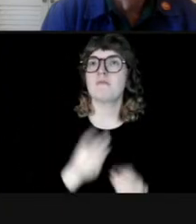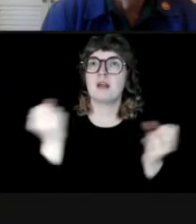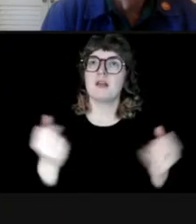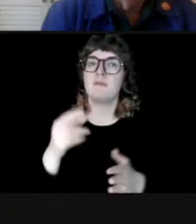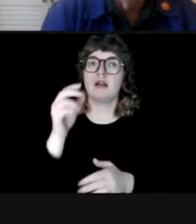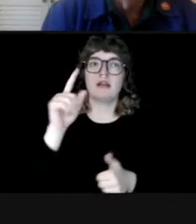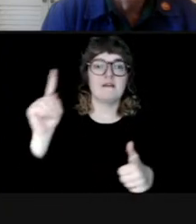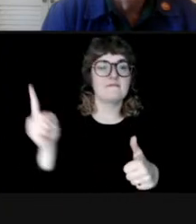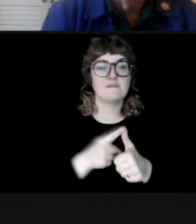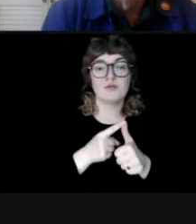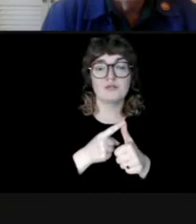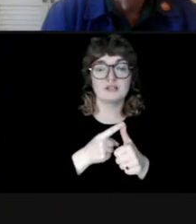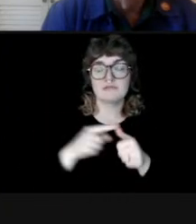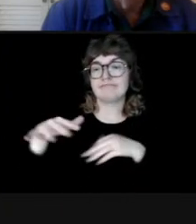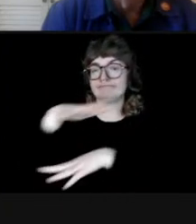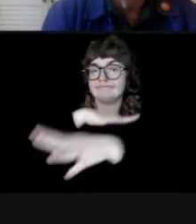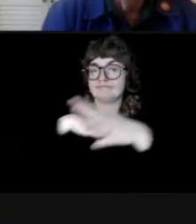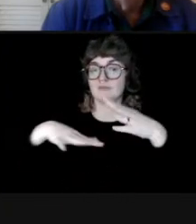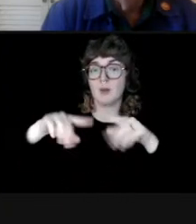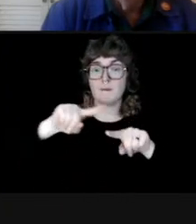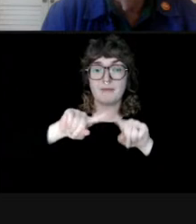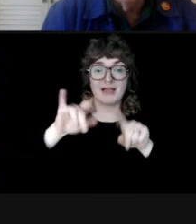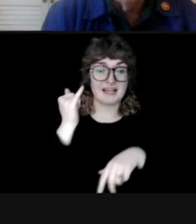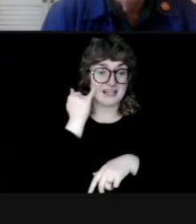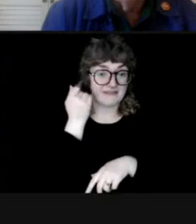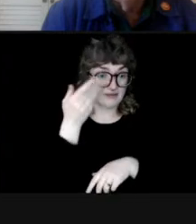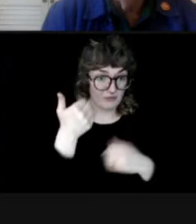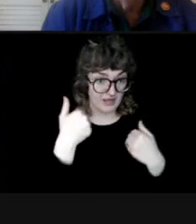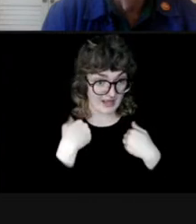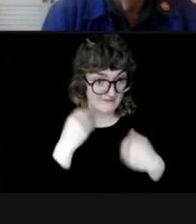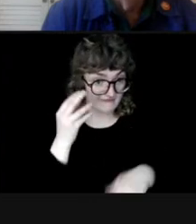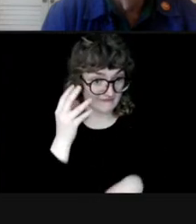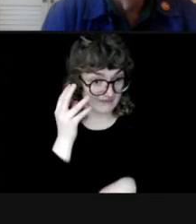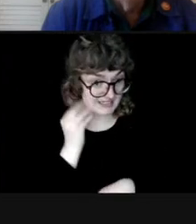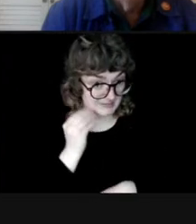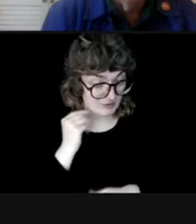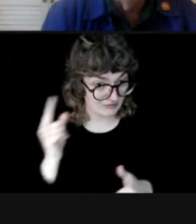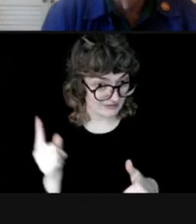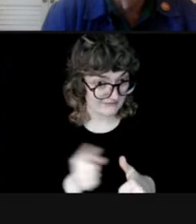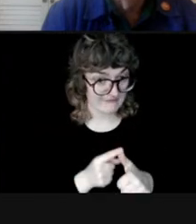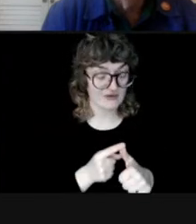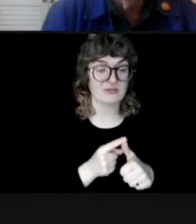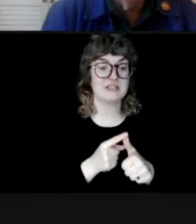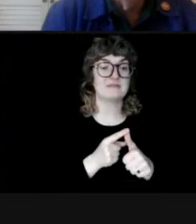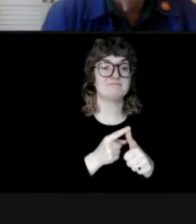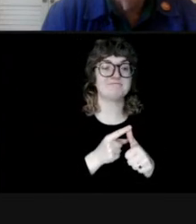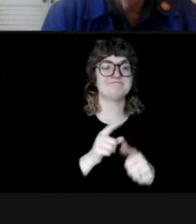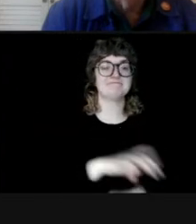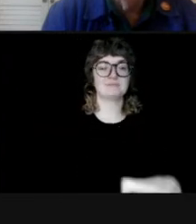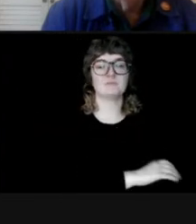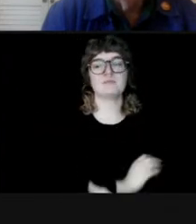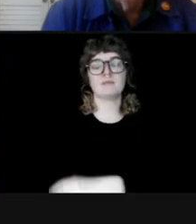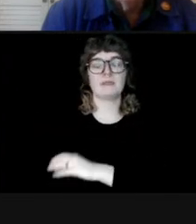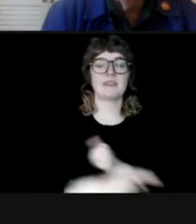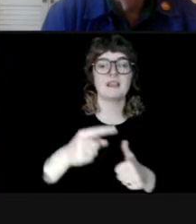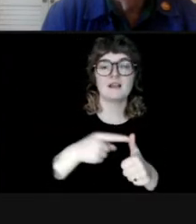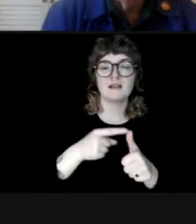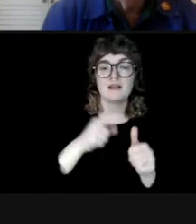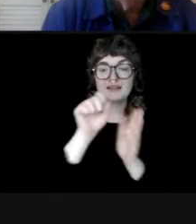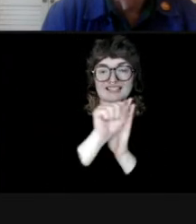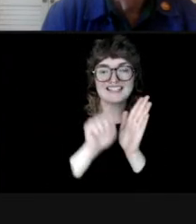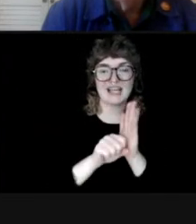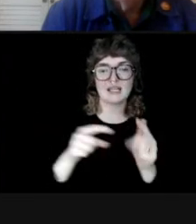know what you think. And if you have a first, if you have that addition with two firsts, state and national, to add